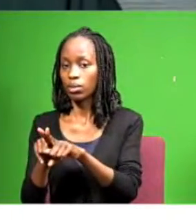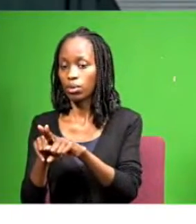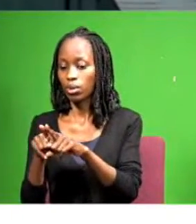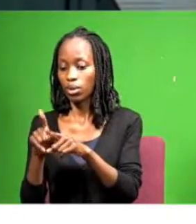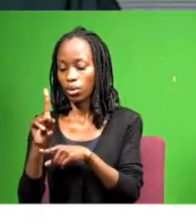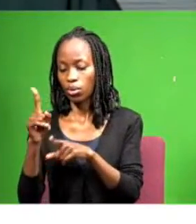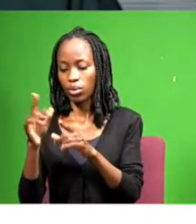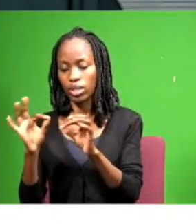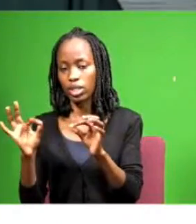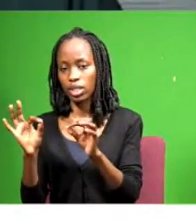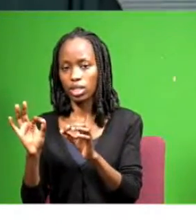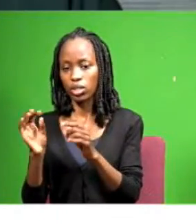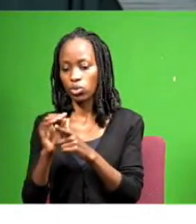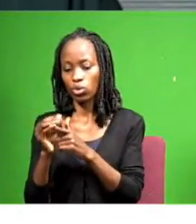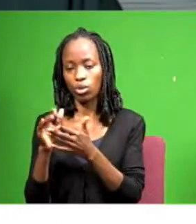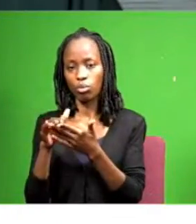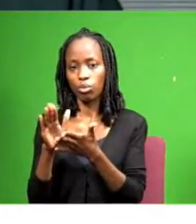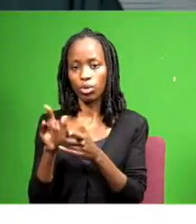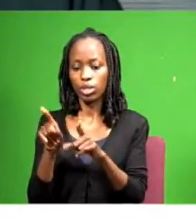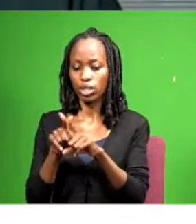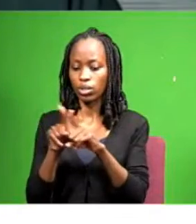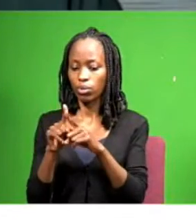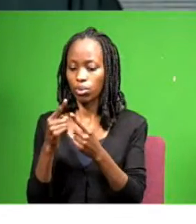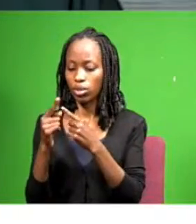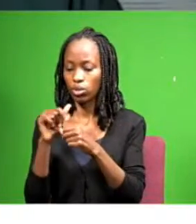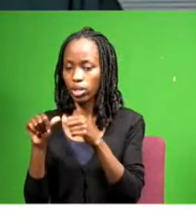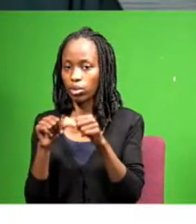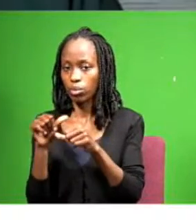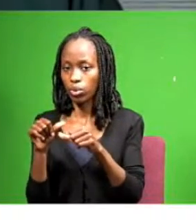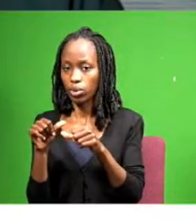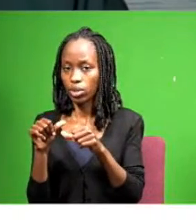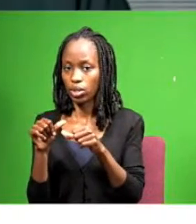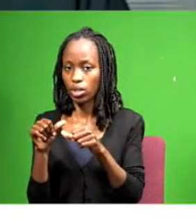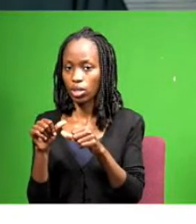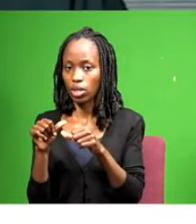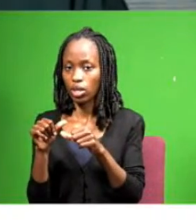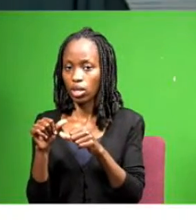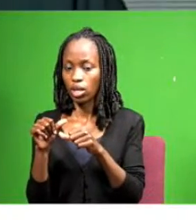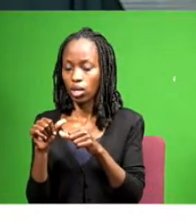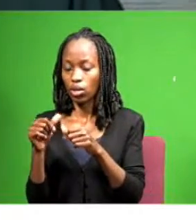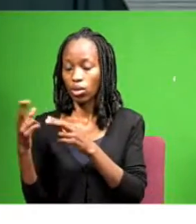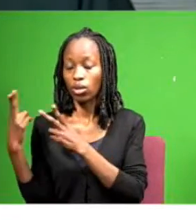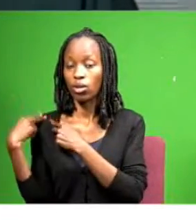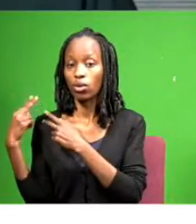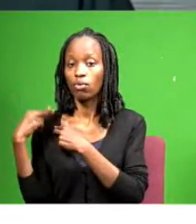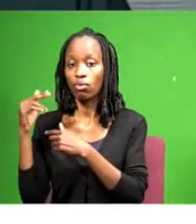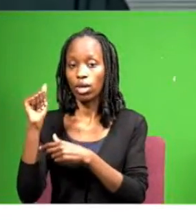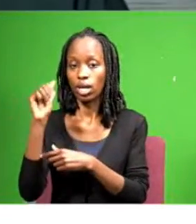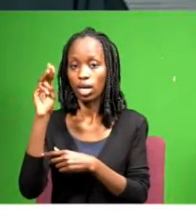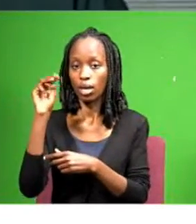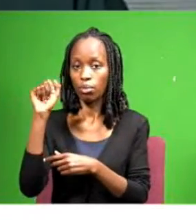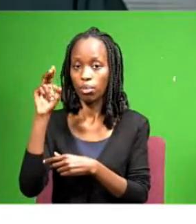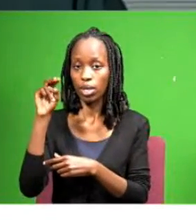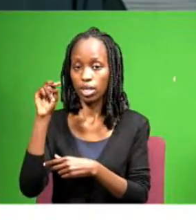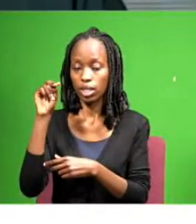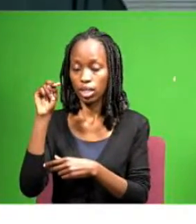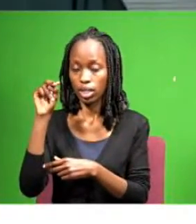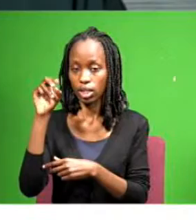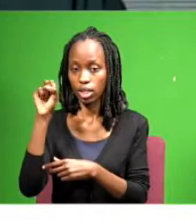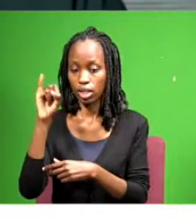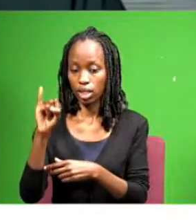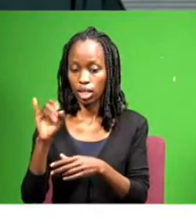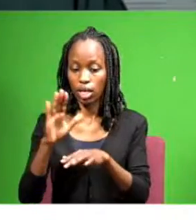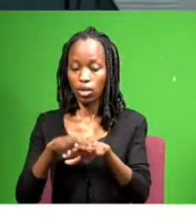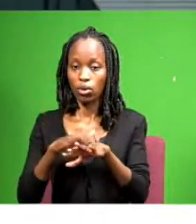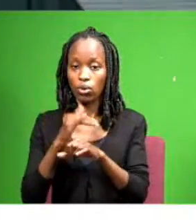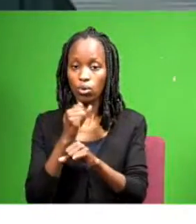so, make a mention on the role of MSI and then the good work and